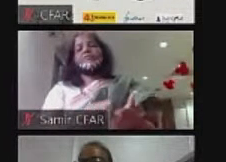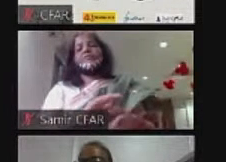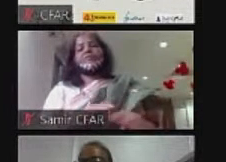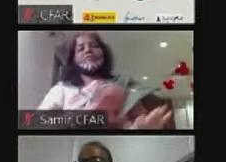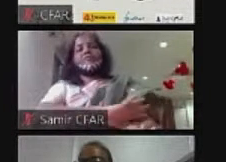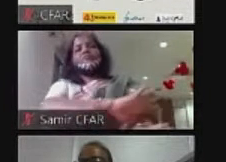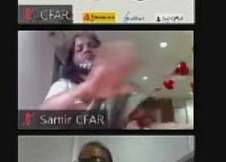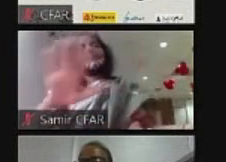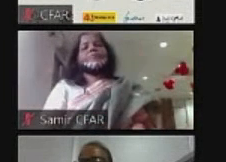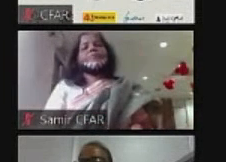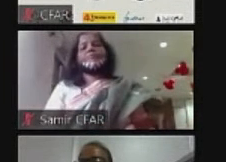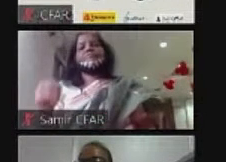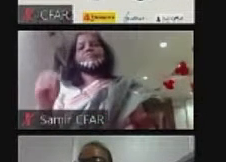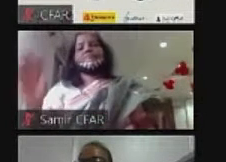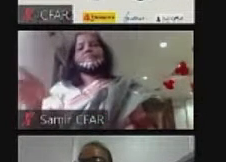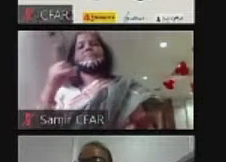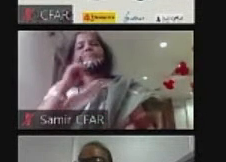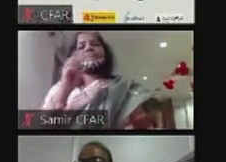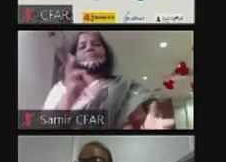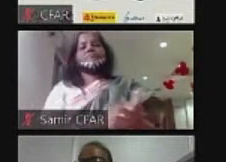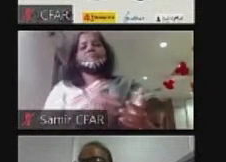mandated within the act.